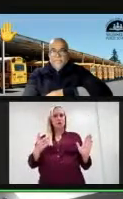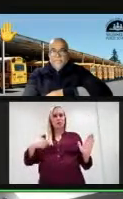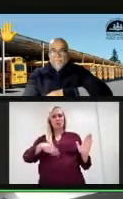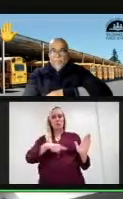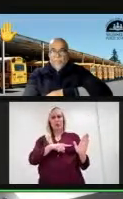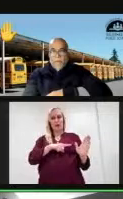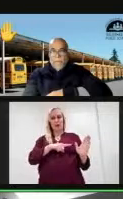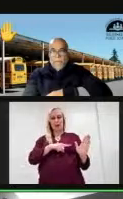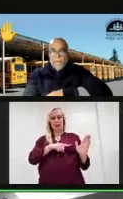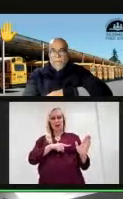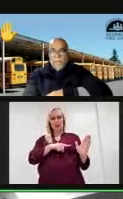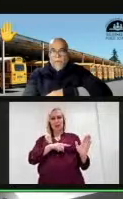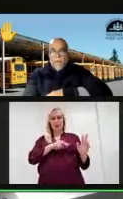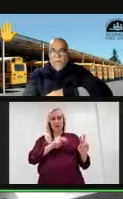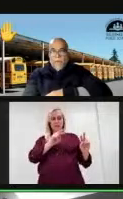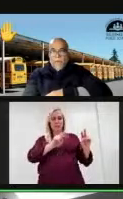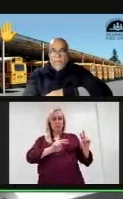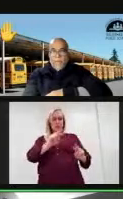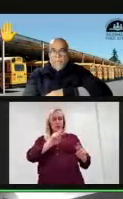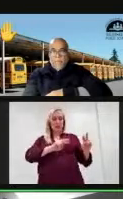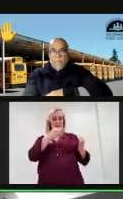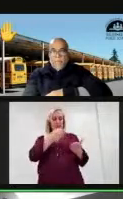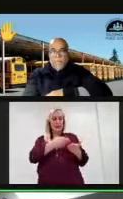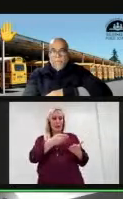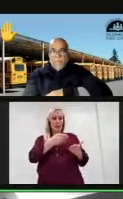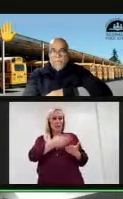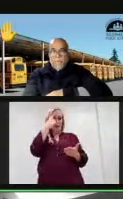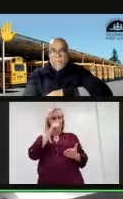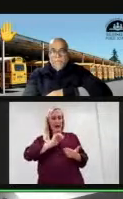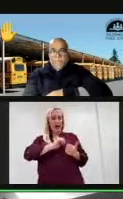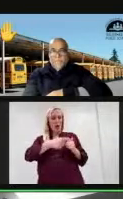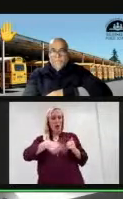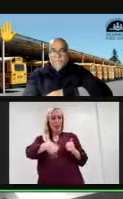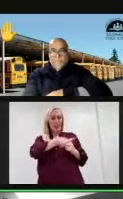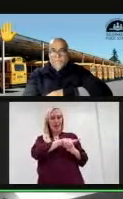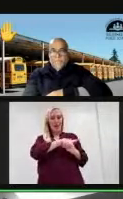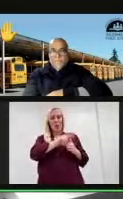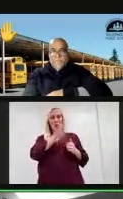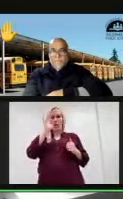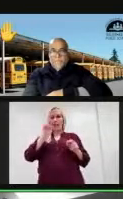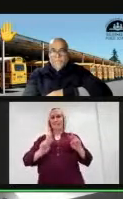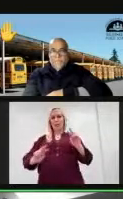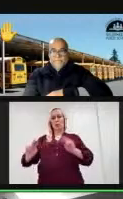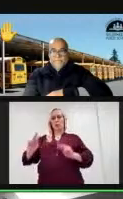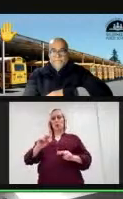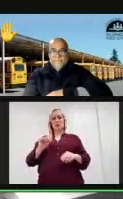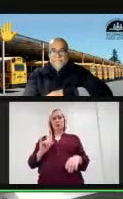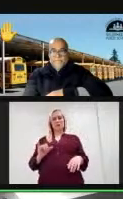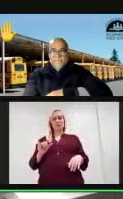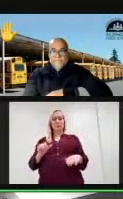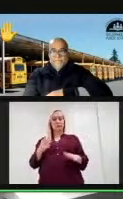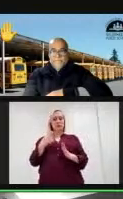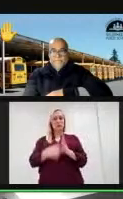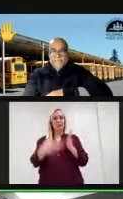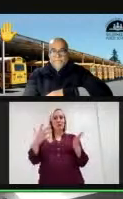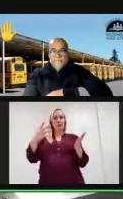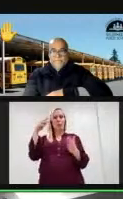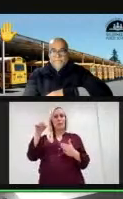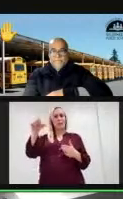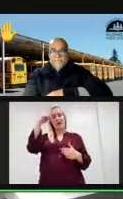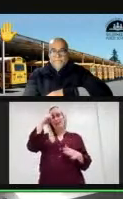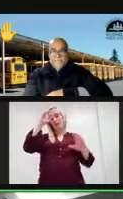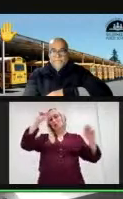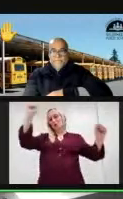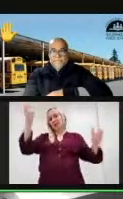are looking at salaries for, and how they are going to view the price of what we would pay for a new